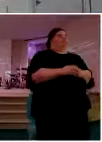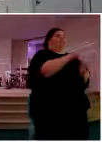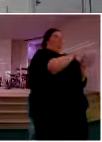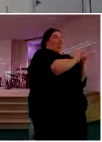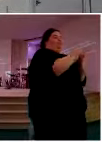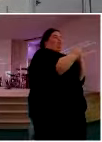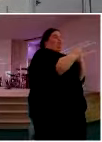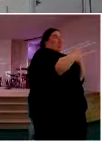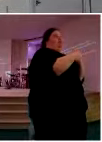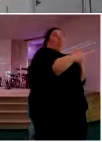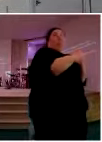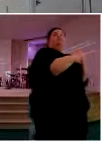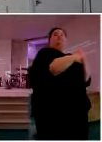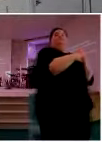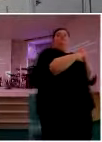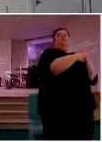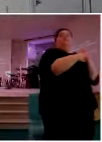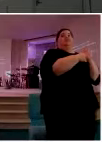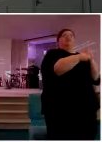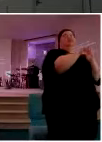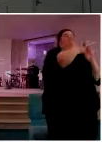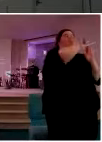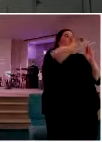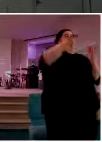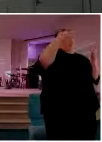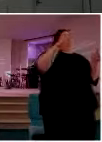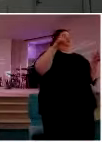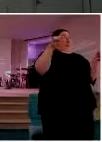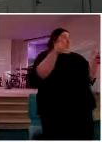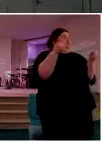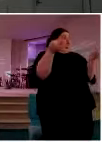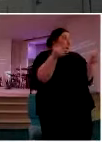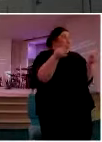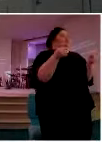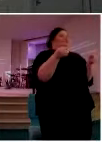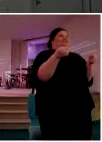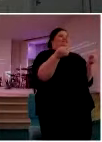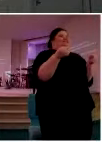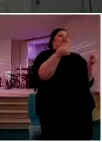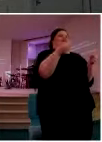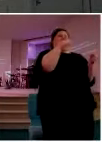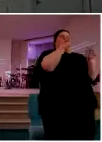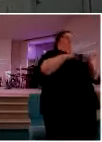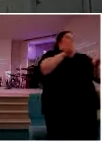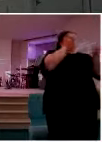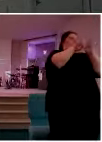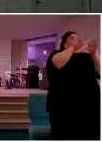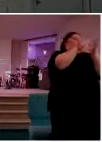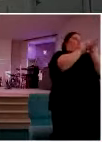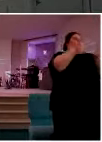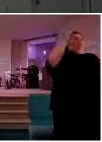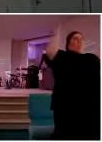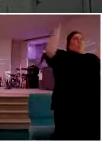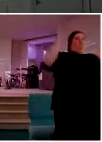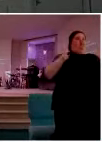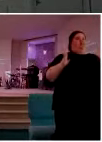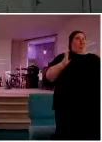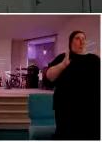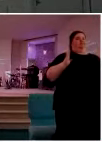verse 23 says, for all have sinned and come short of the glory of God,